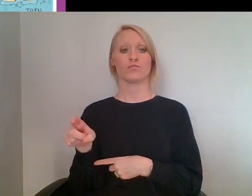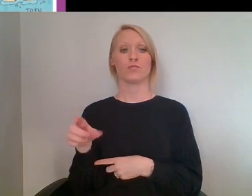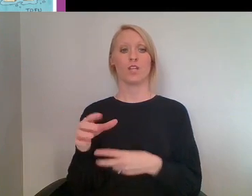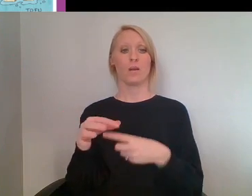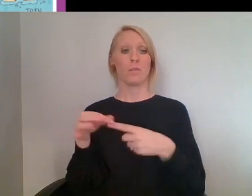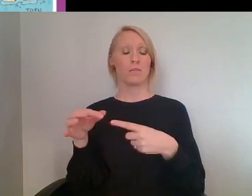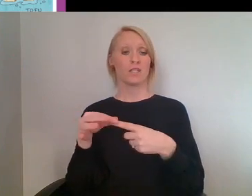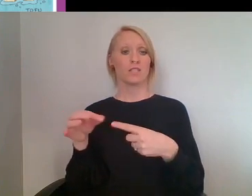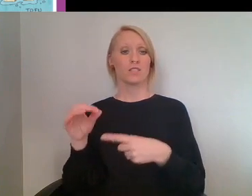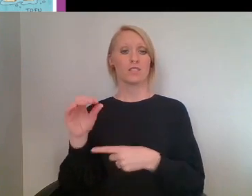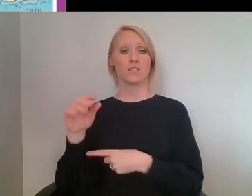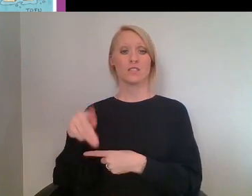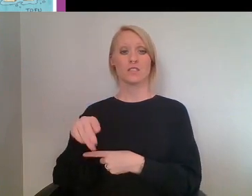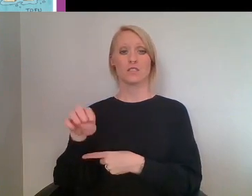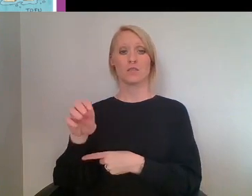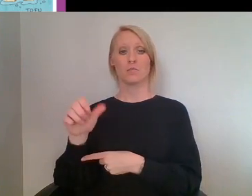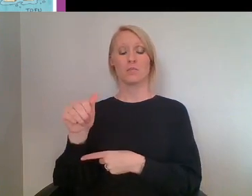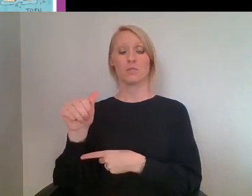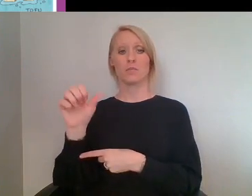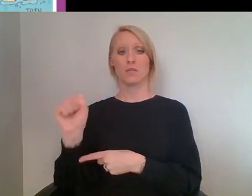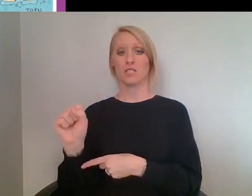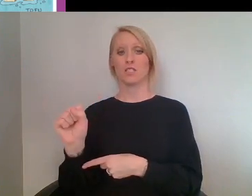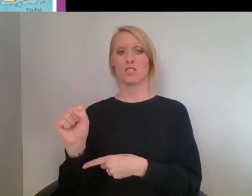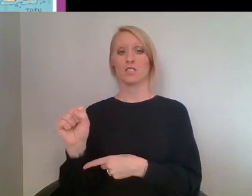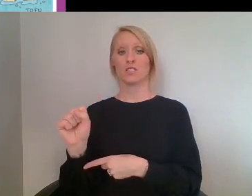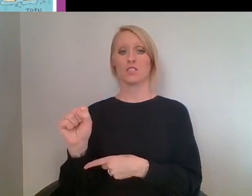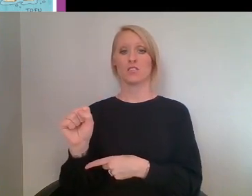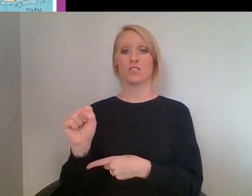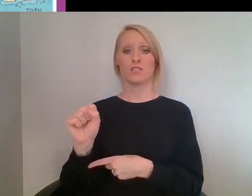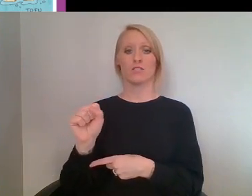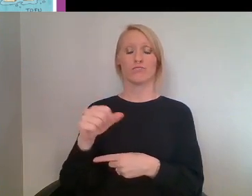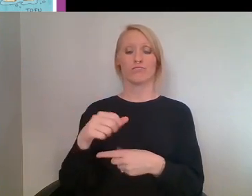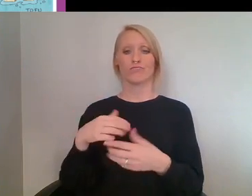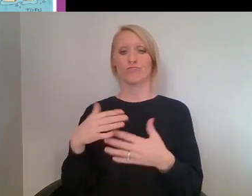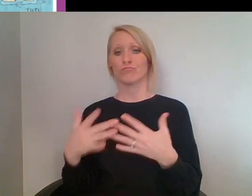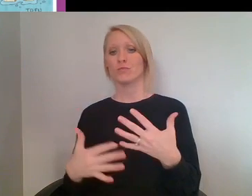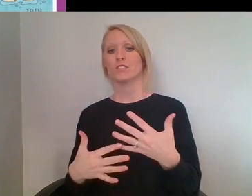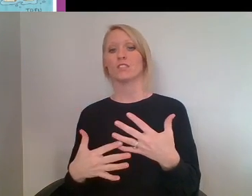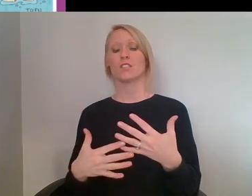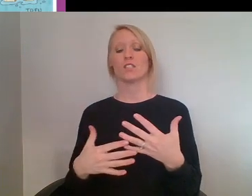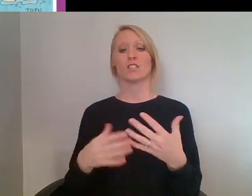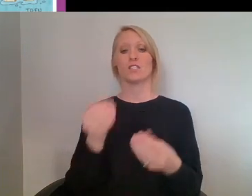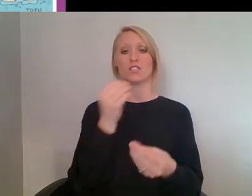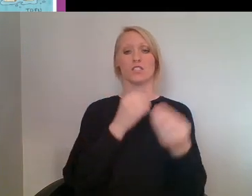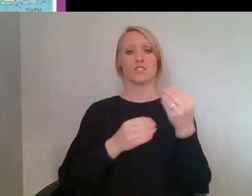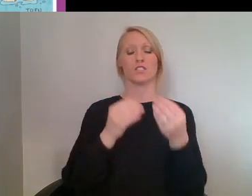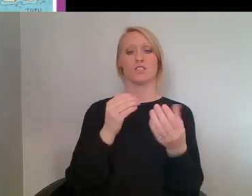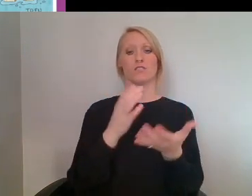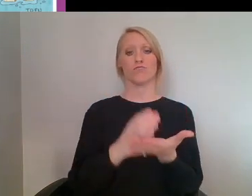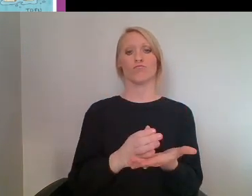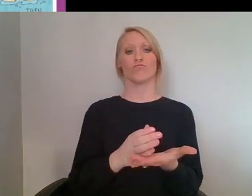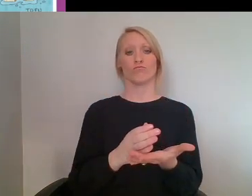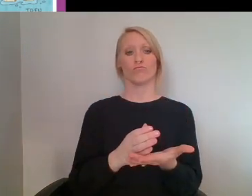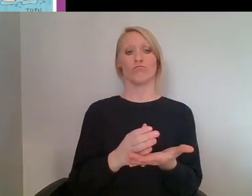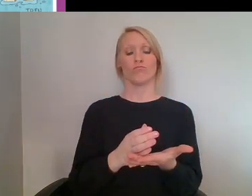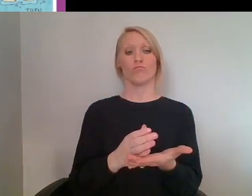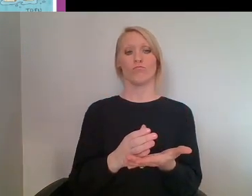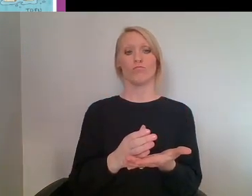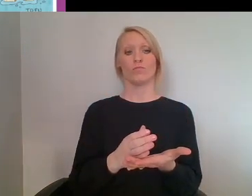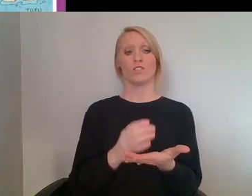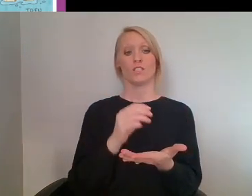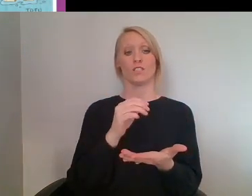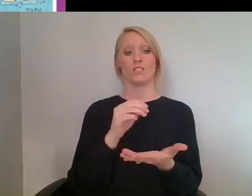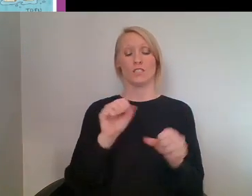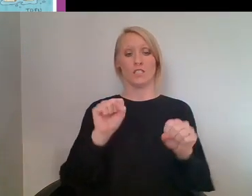Choose beans, peas, or soy products as a main dish. So there's a lot of ways that you can still get protein that doesn't require having an animal or an